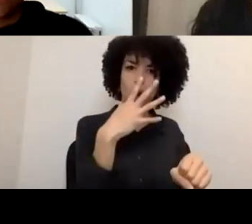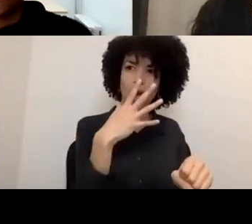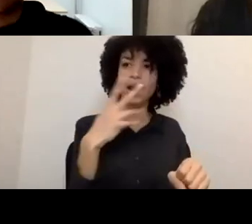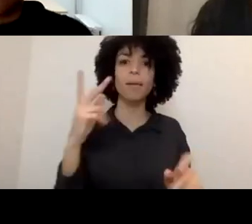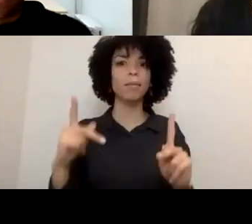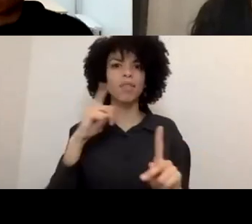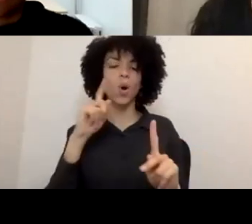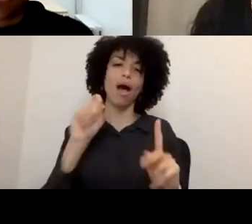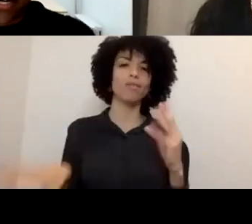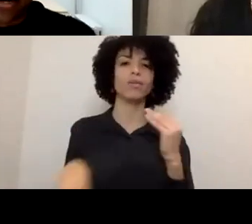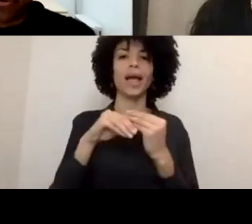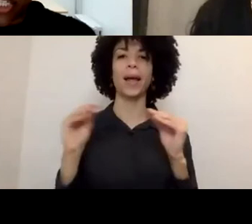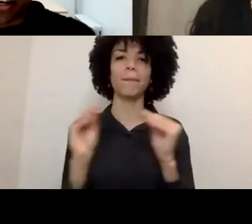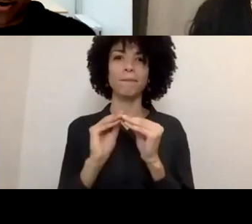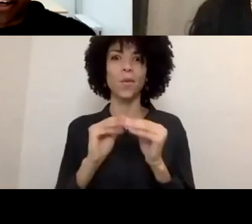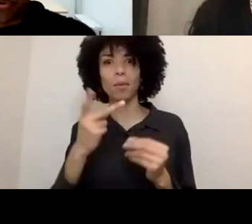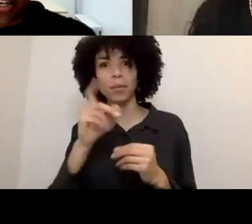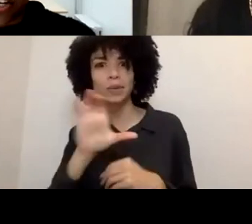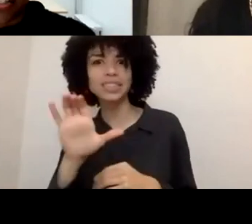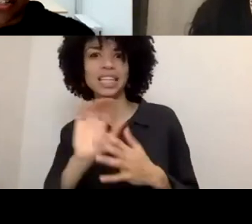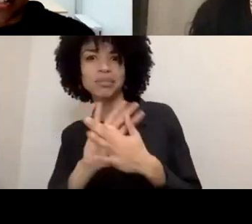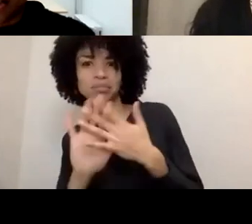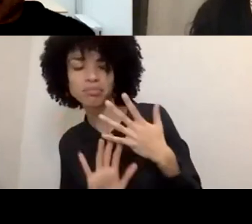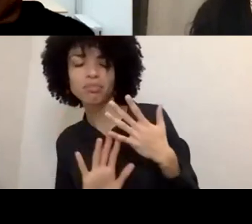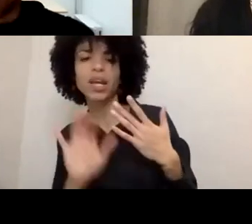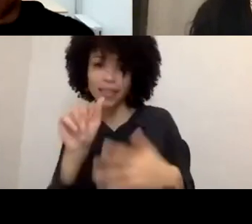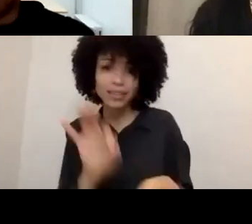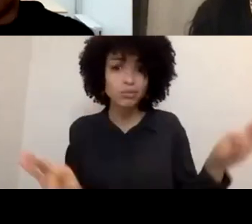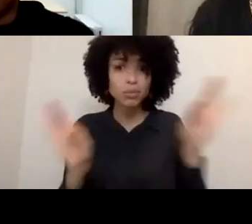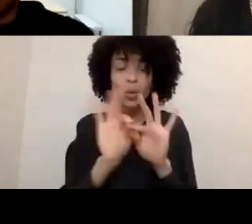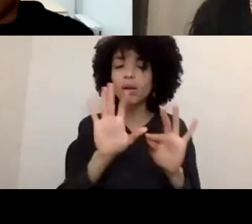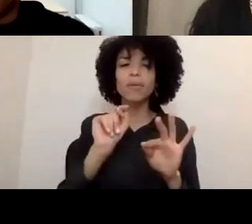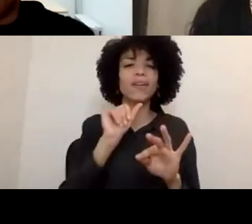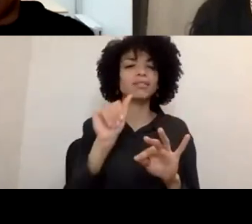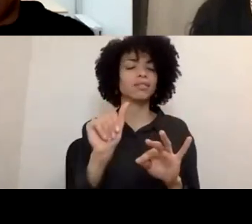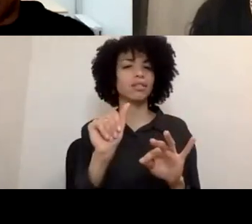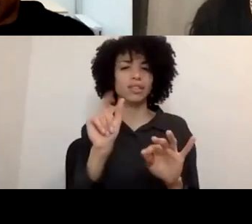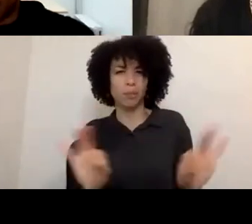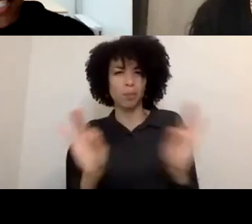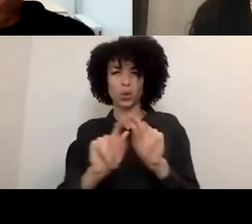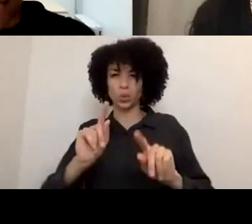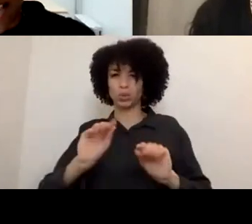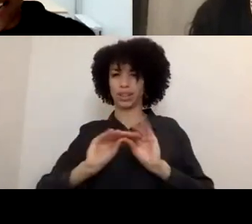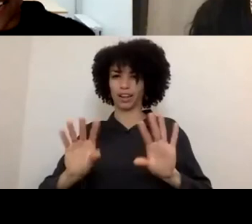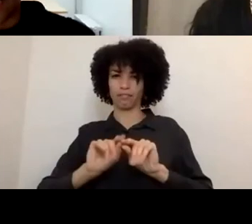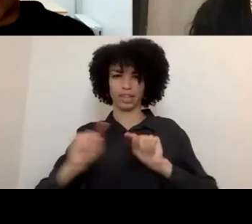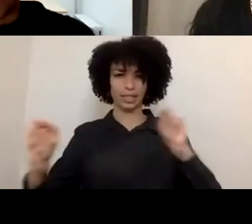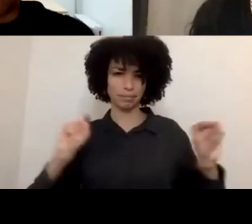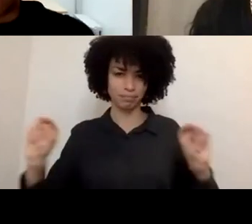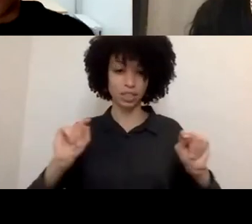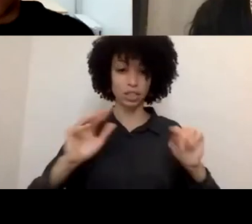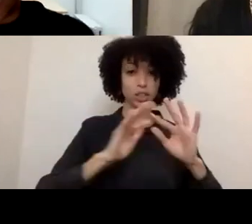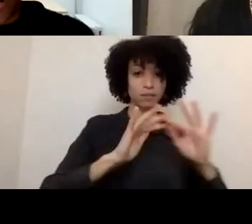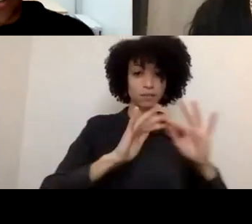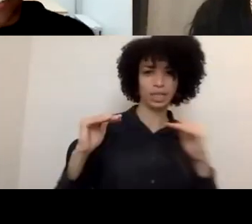that's not sort of the emphasis right now when we talk about equity and justice. So I think that distinction needs to be made, and it needs to